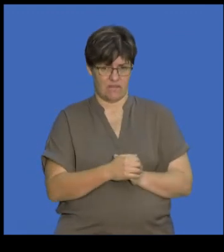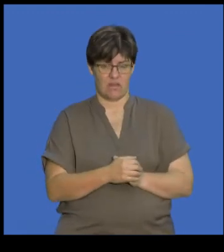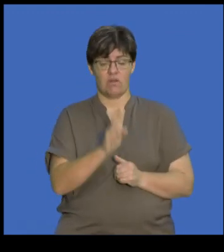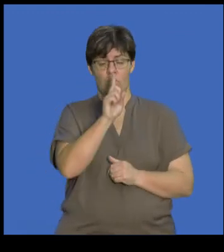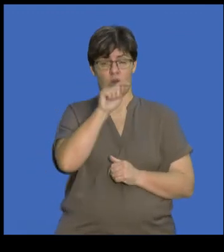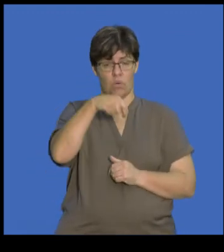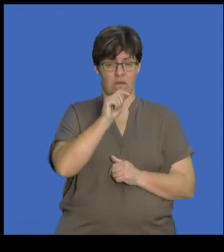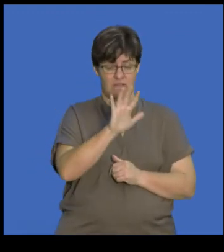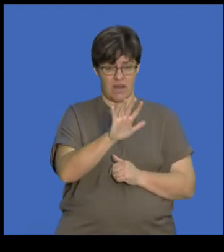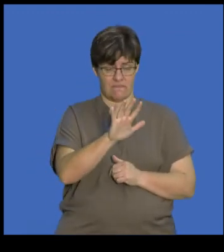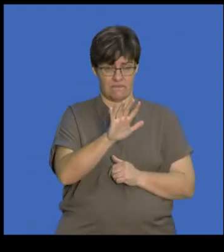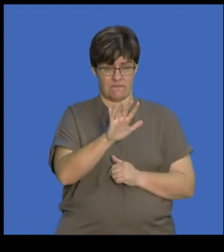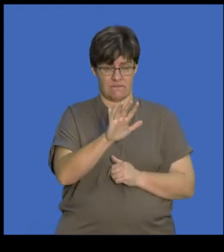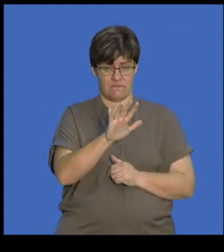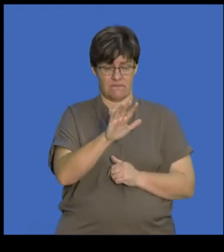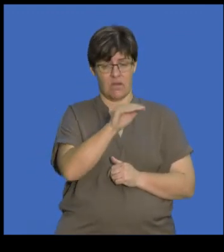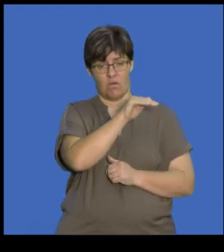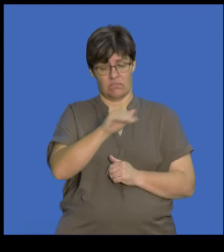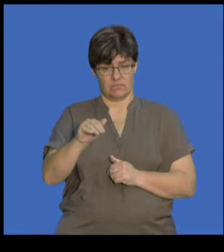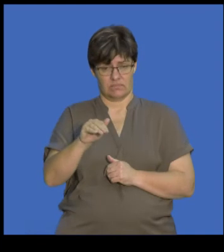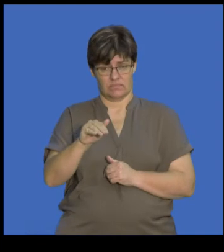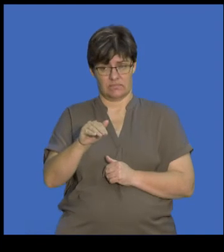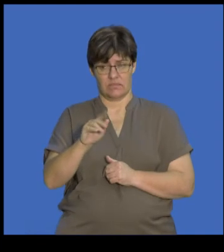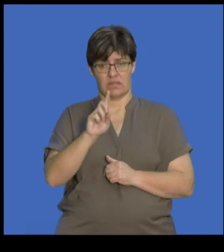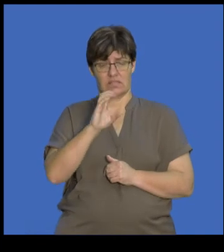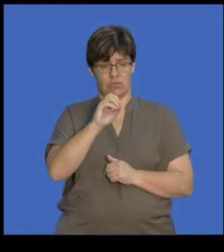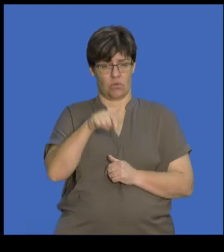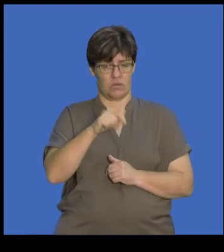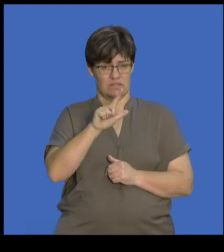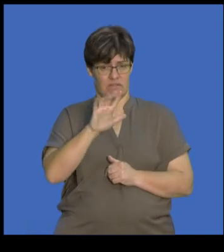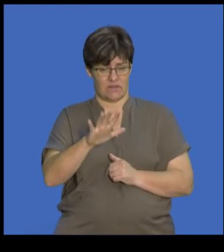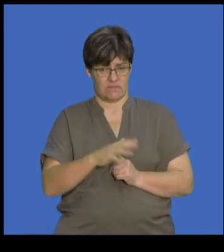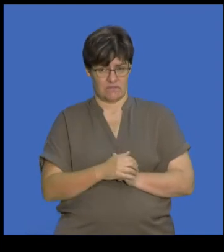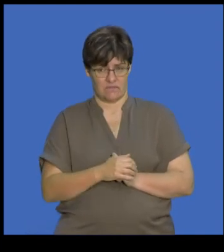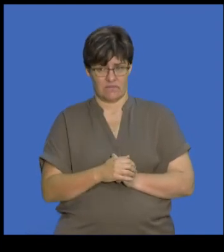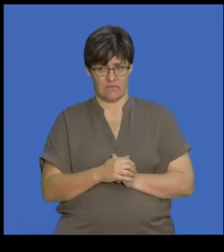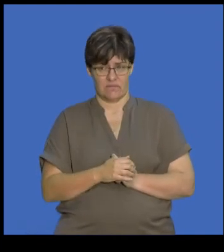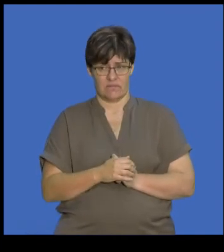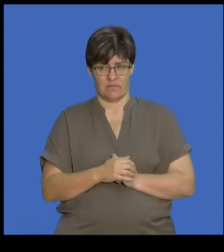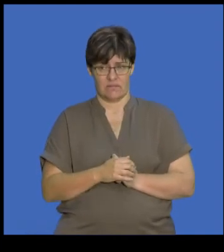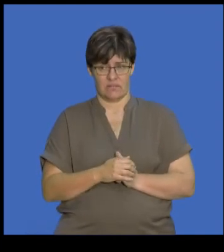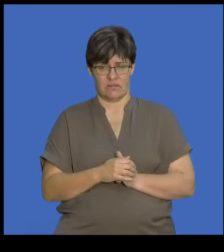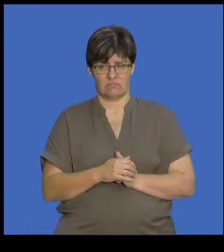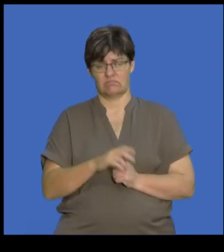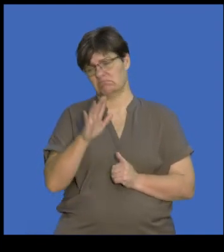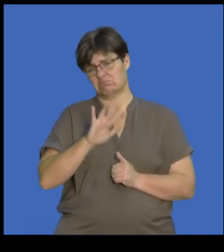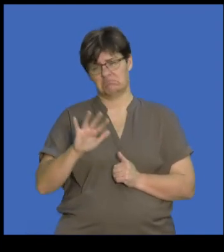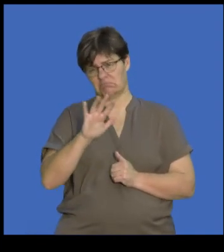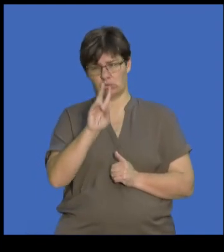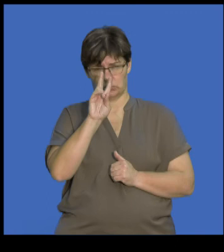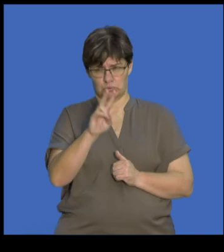1.5 over divided by 0.75, which gives us, it should give us 2,